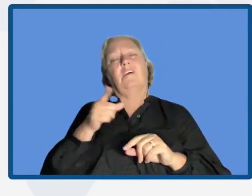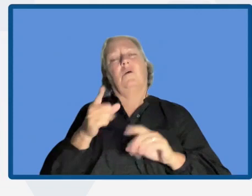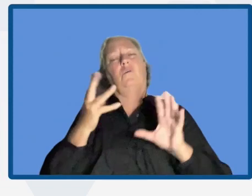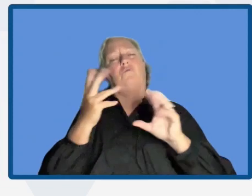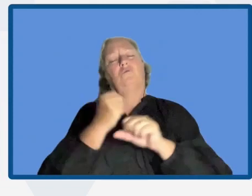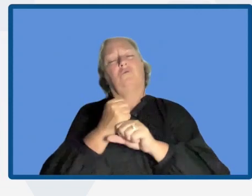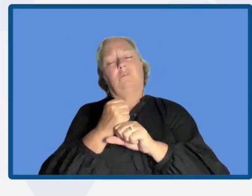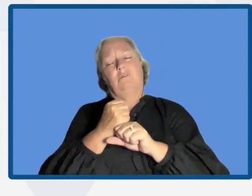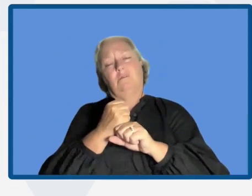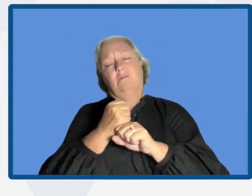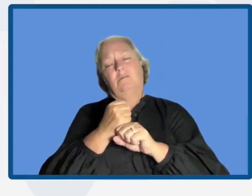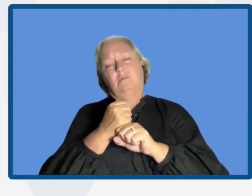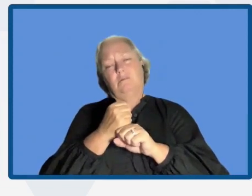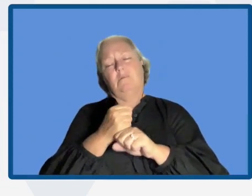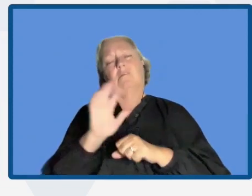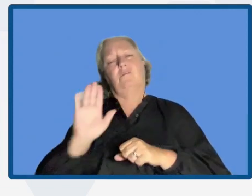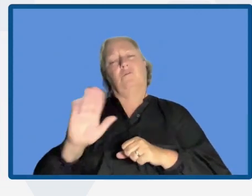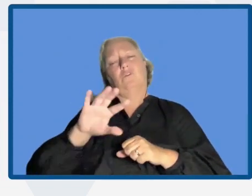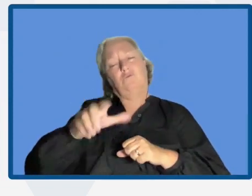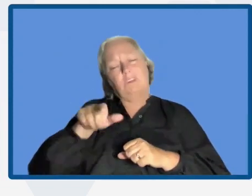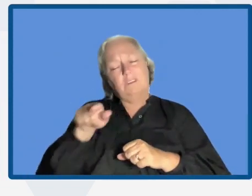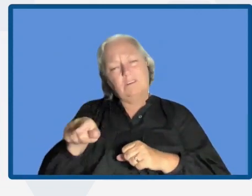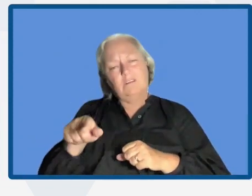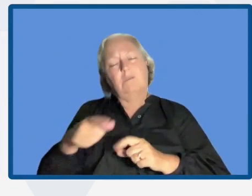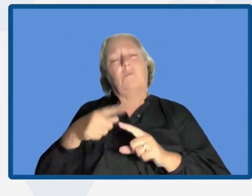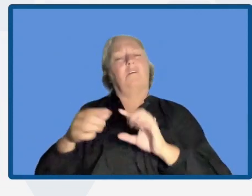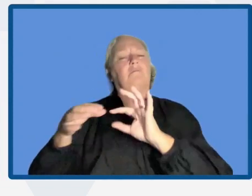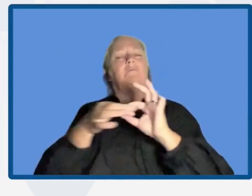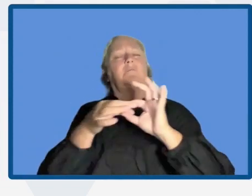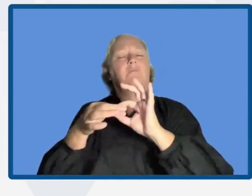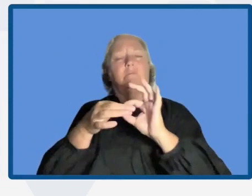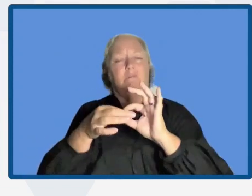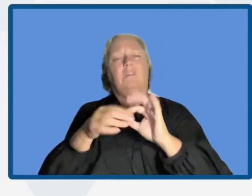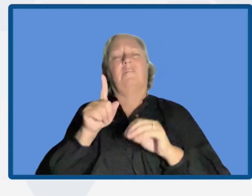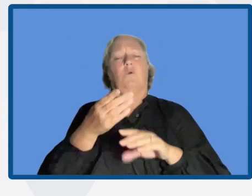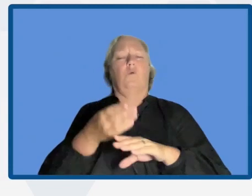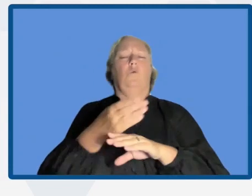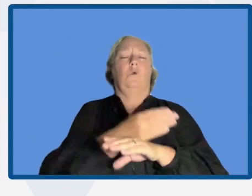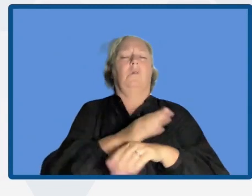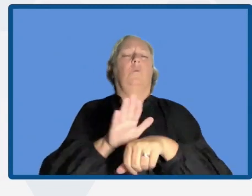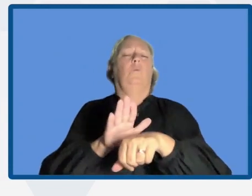Andean region and the relationship with the early warning systems.